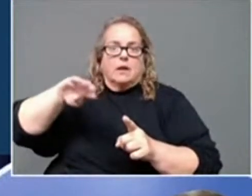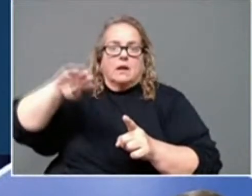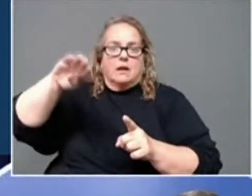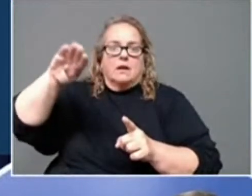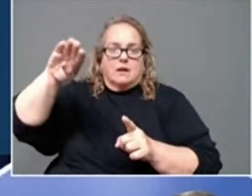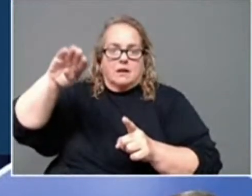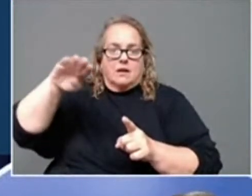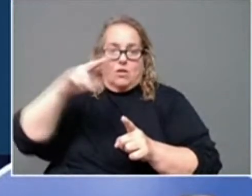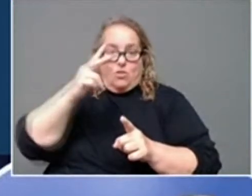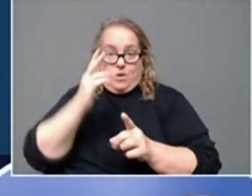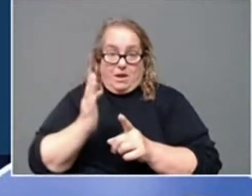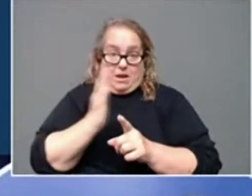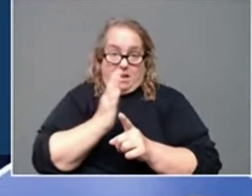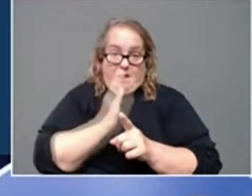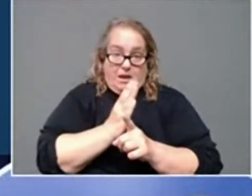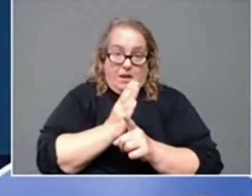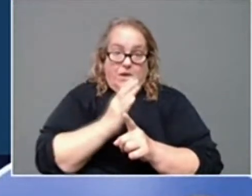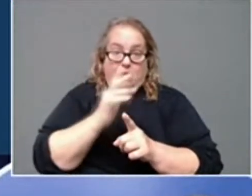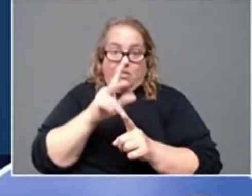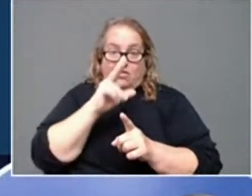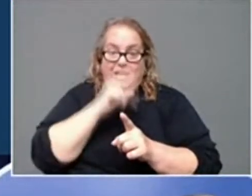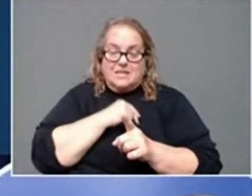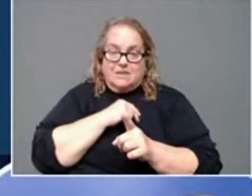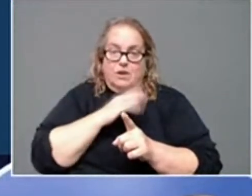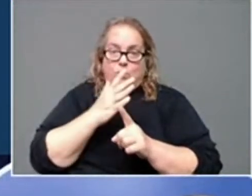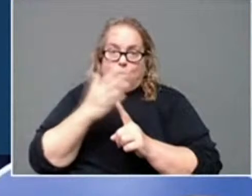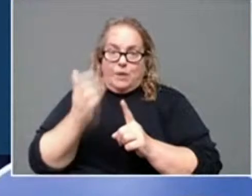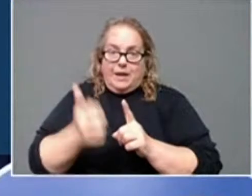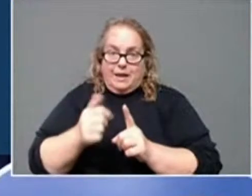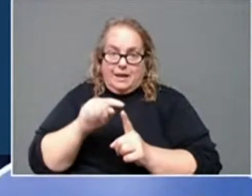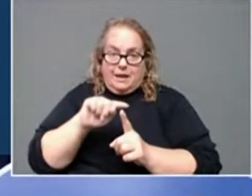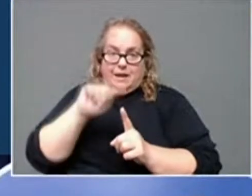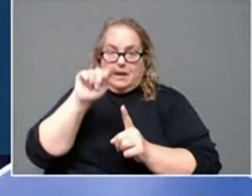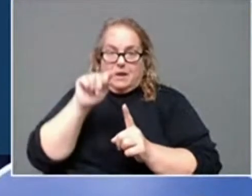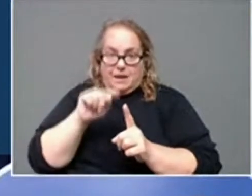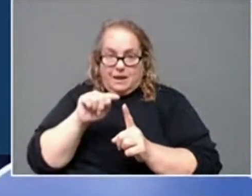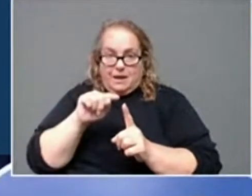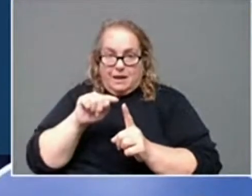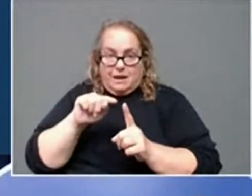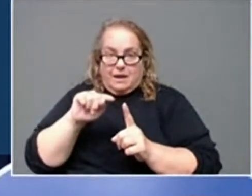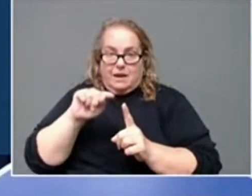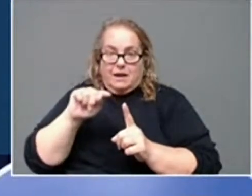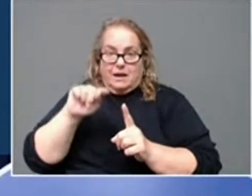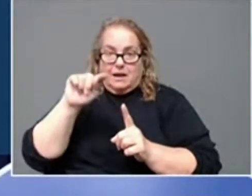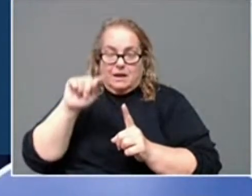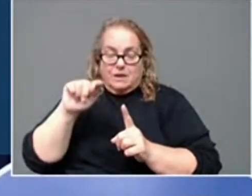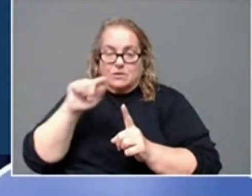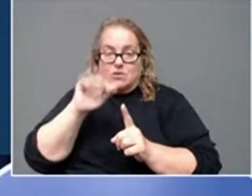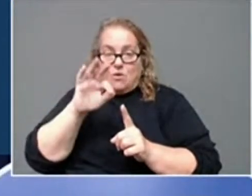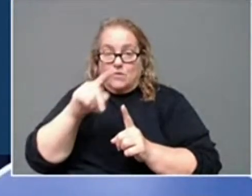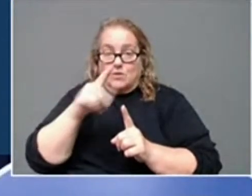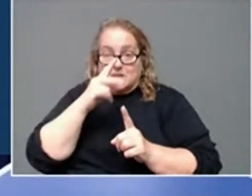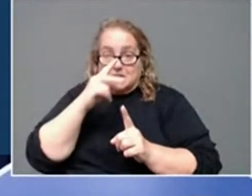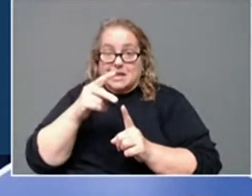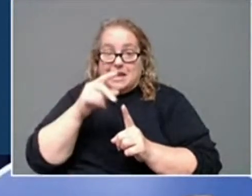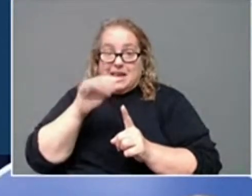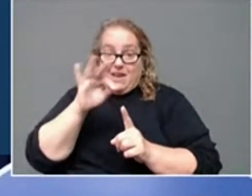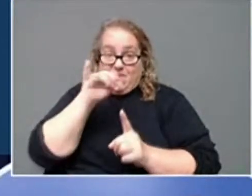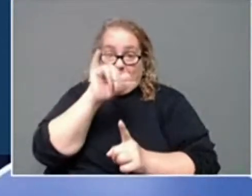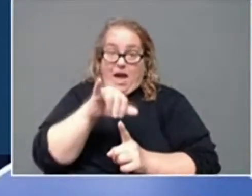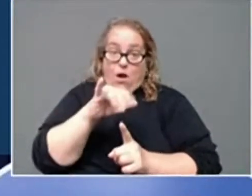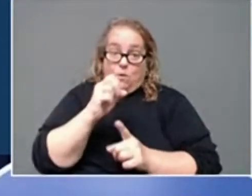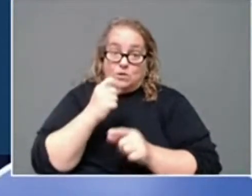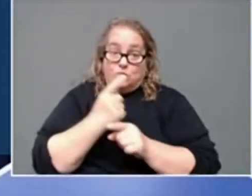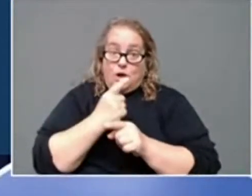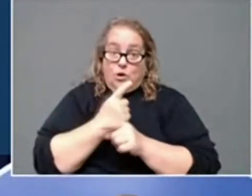Thanksgiving weekend. So if that had been a regular week, we would have had an escalation every single week until 2